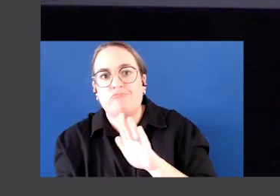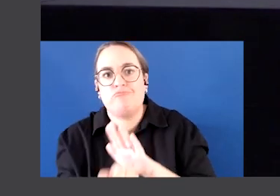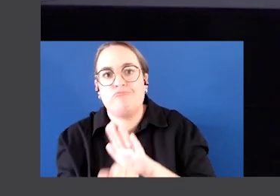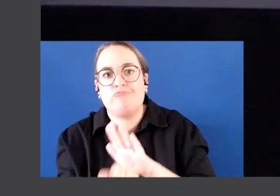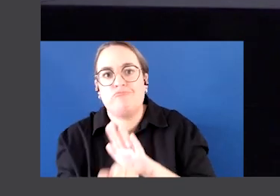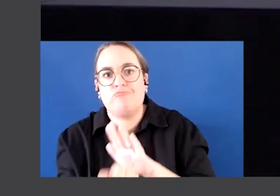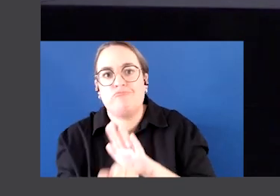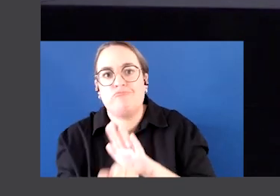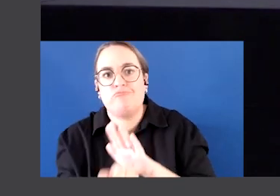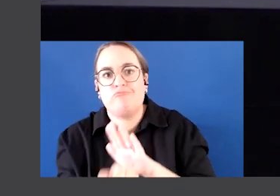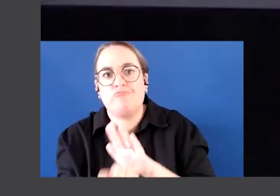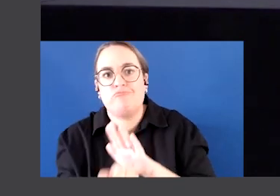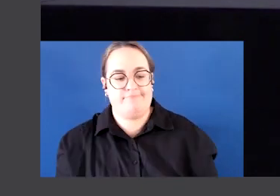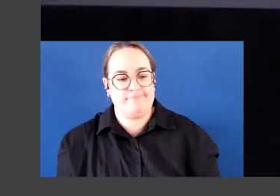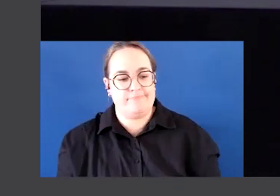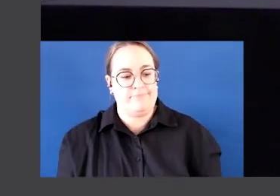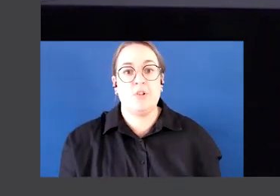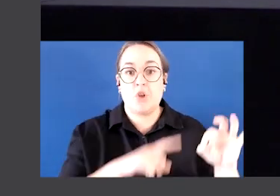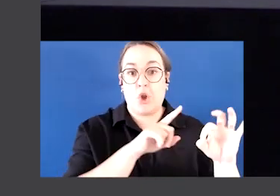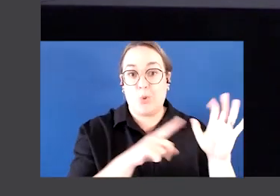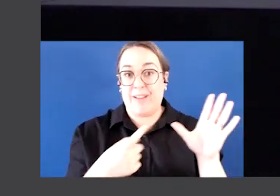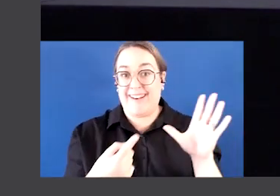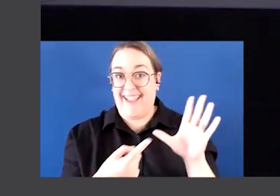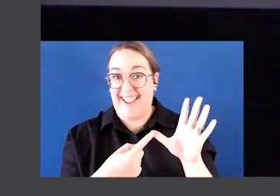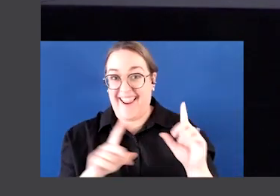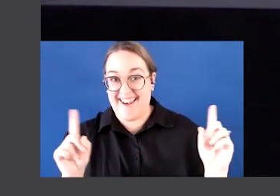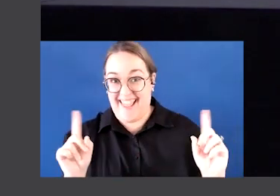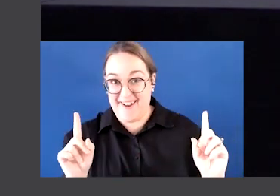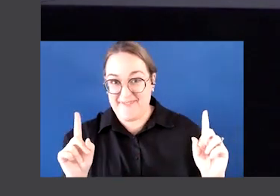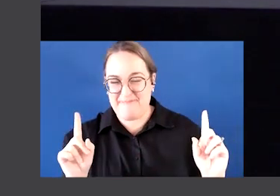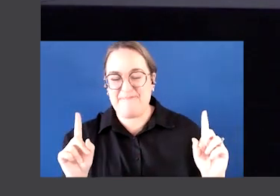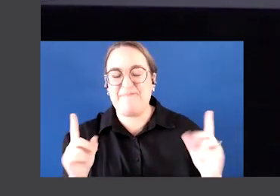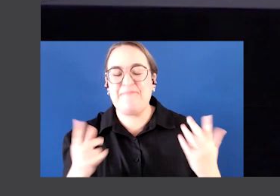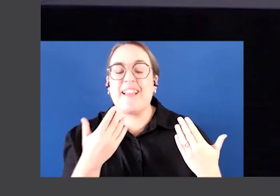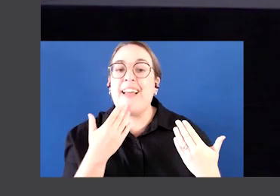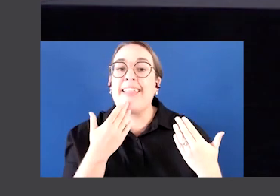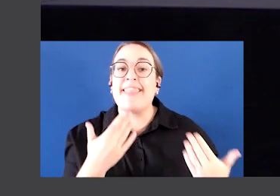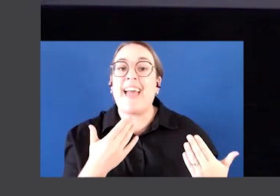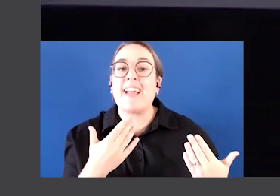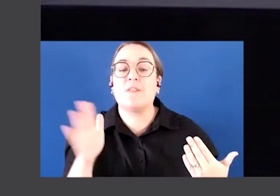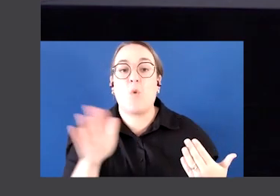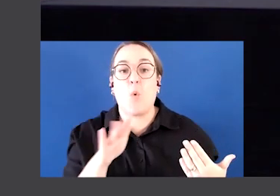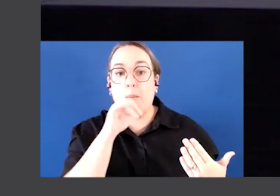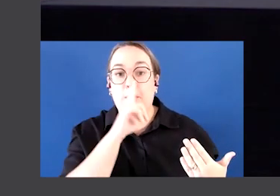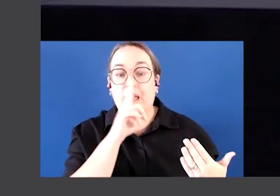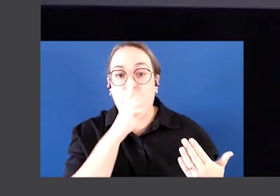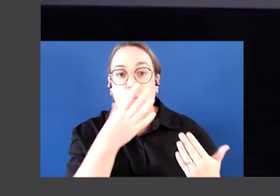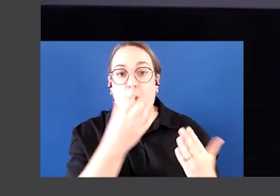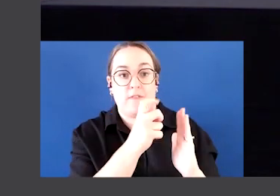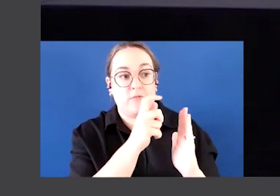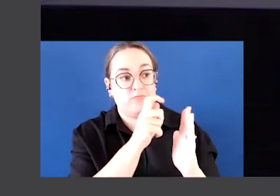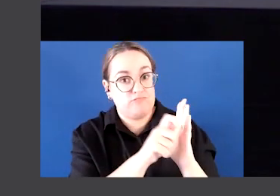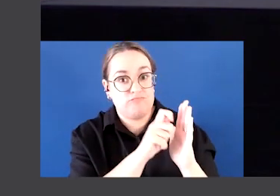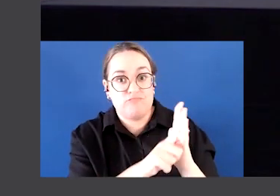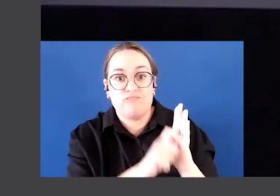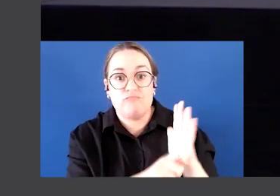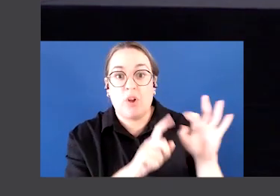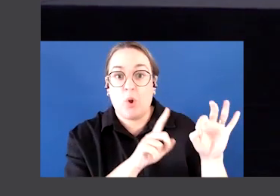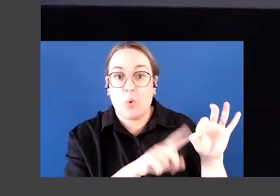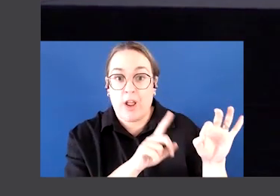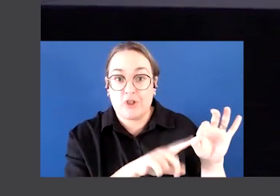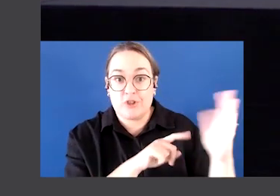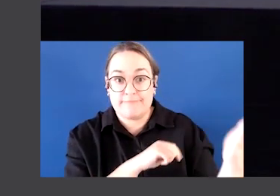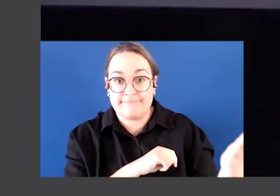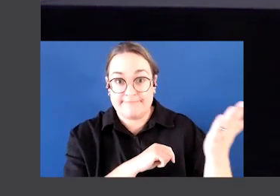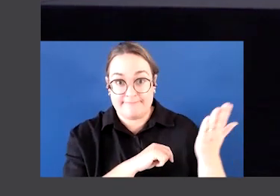transport infrastructure. So now we've come to the Q&A part of the forum. Thanks to everybody who has submitted a question with